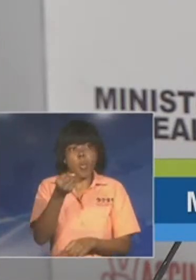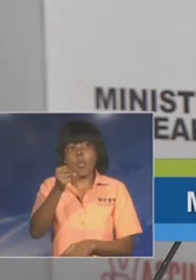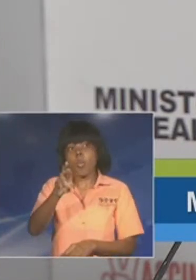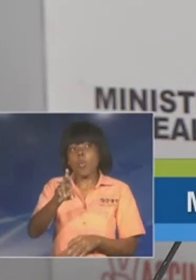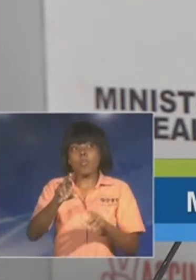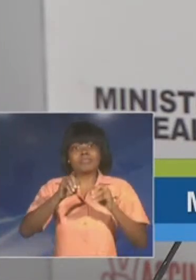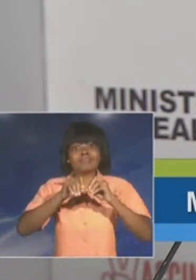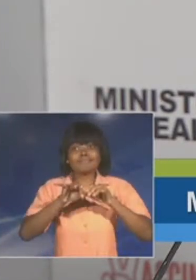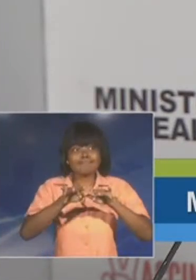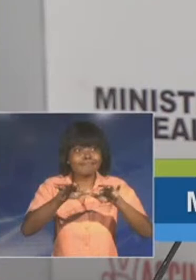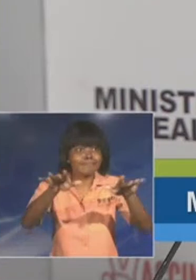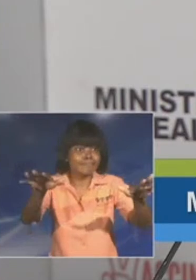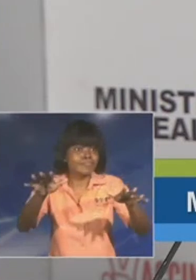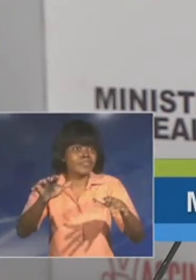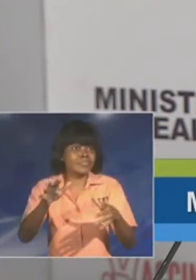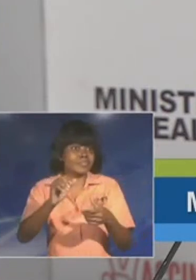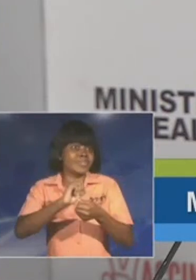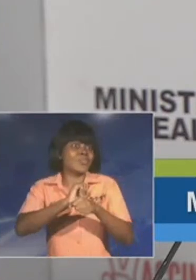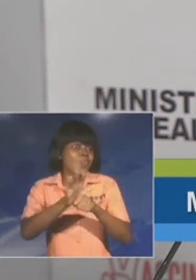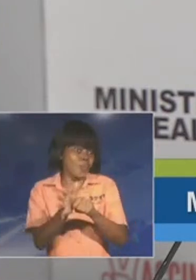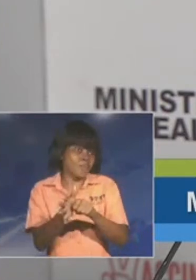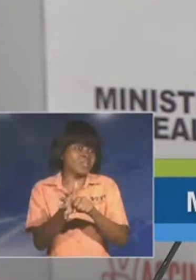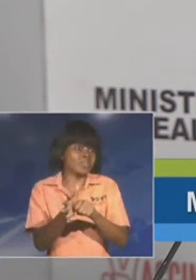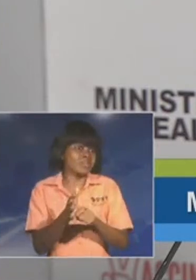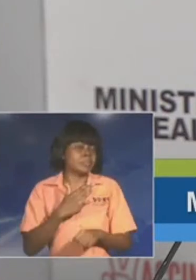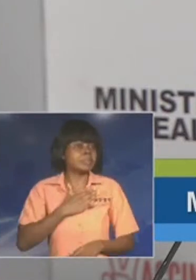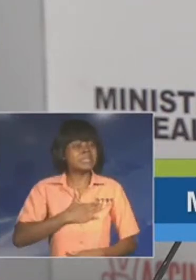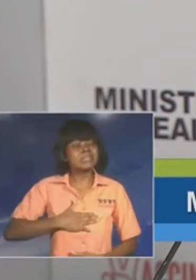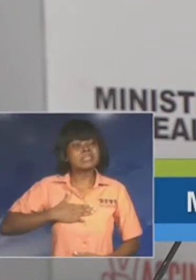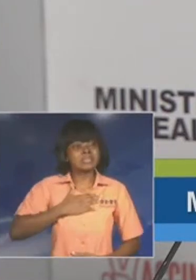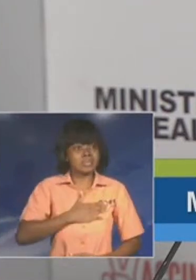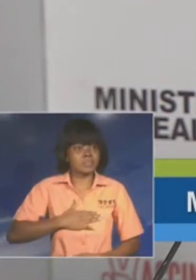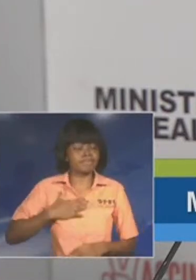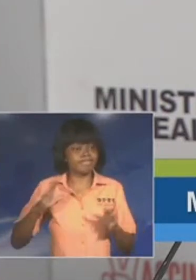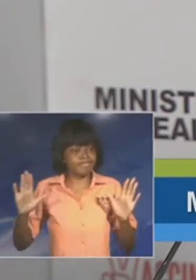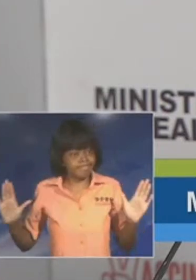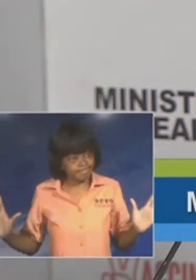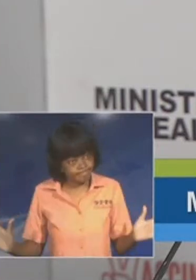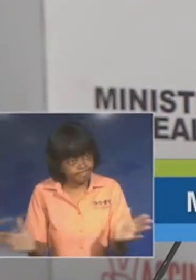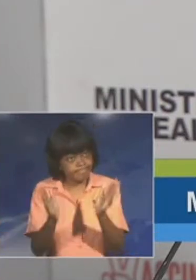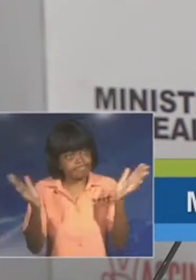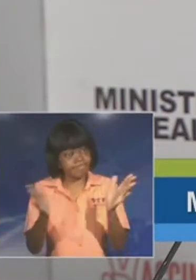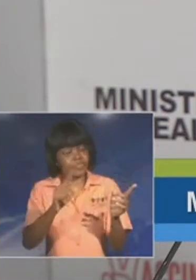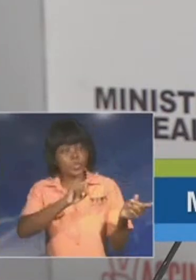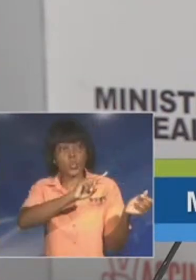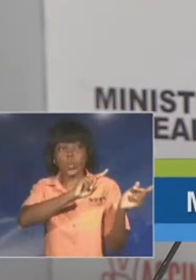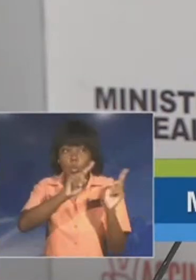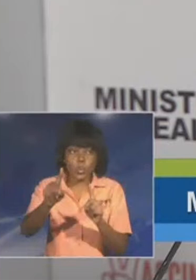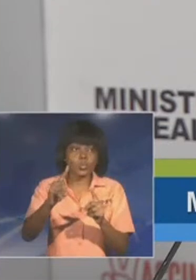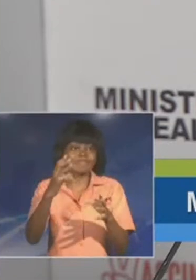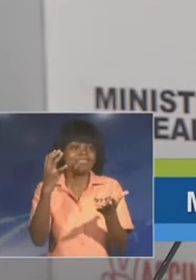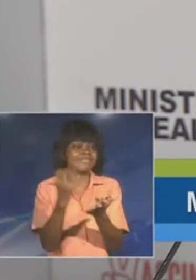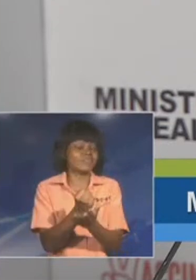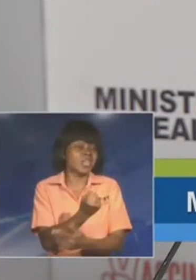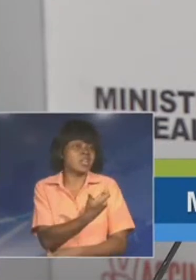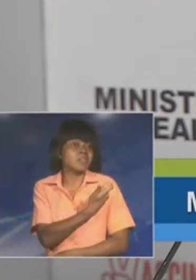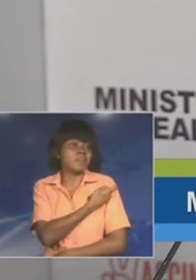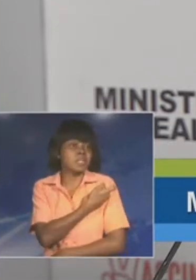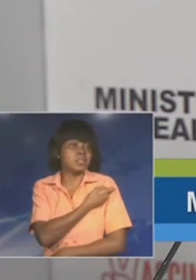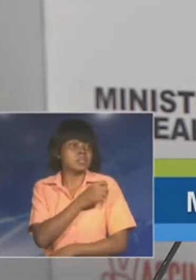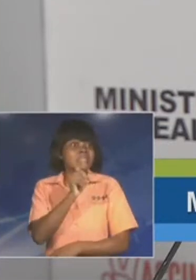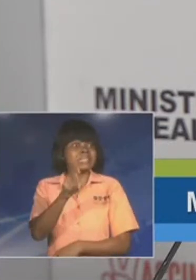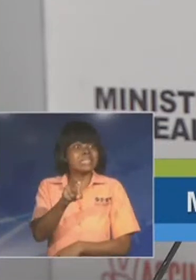ensure that you take up on the offer for vaccination and receive your booster when required. Secondly,